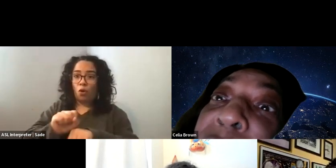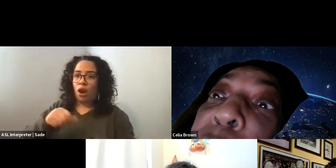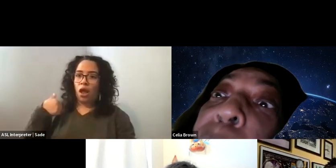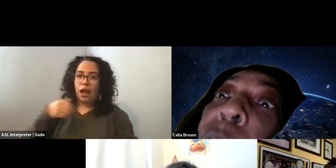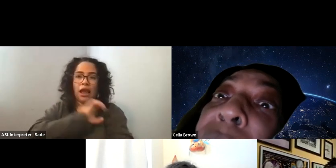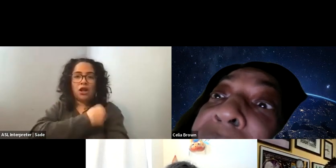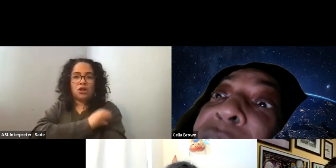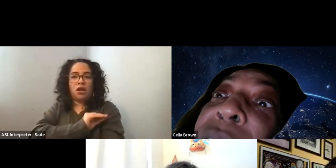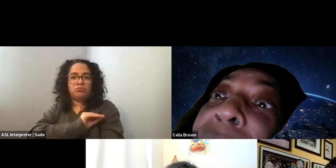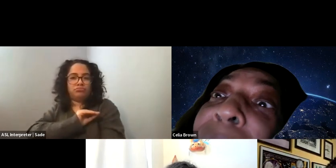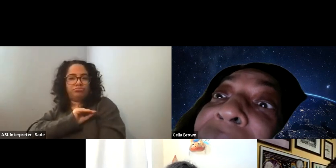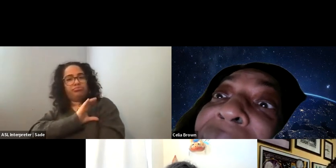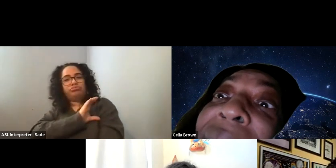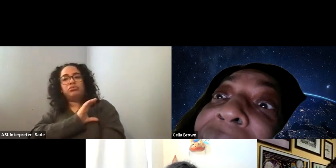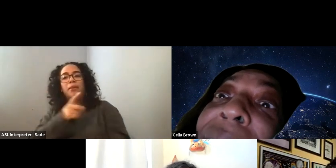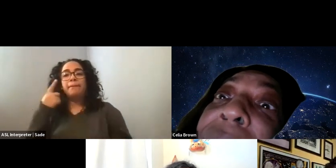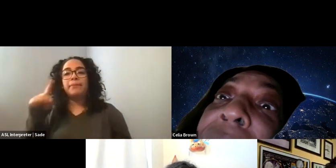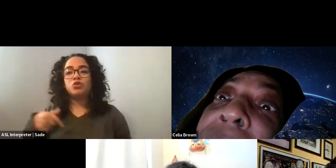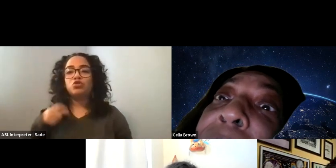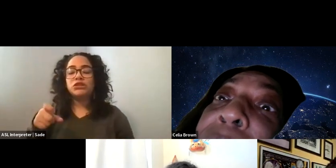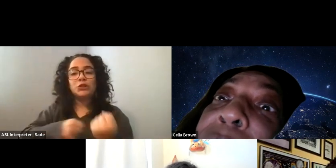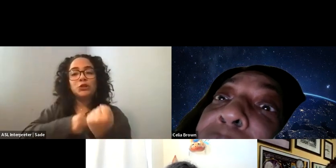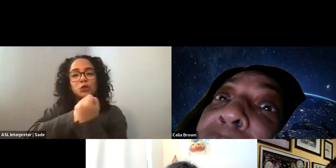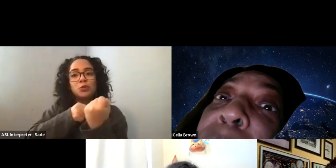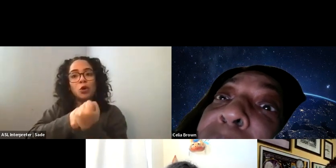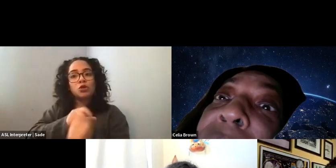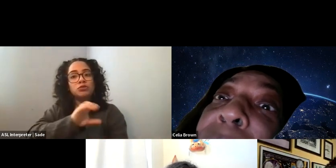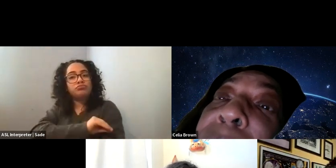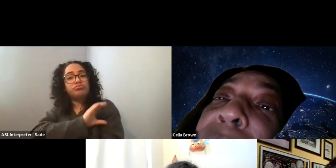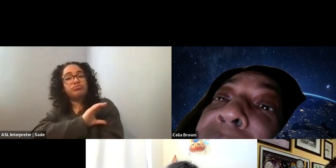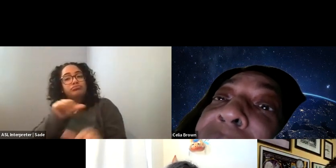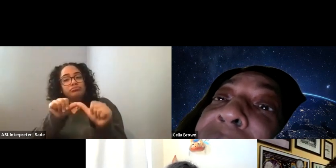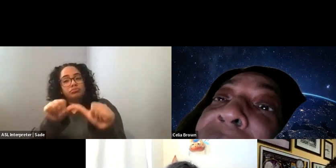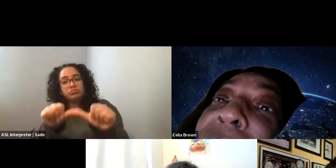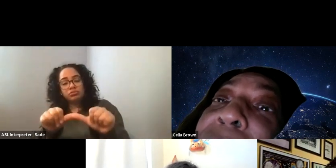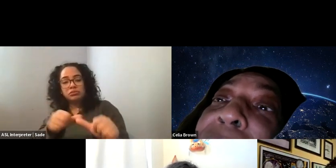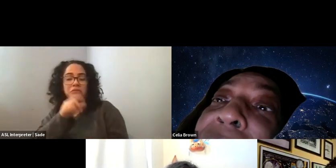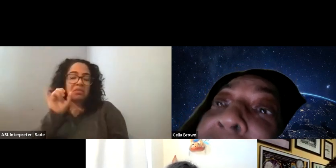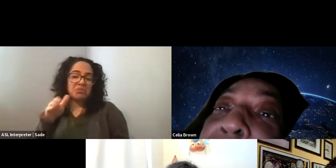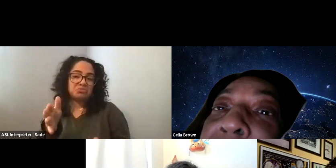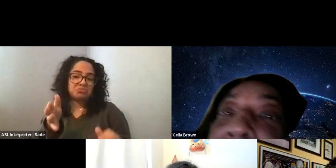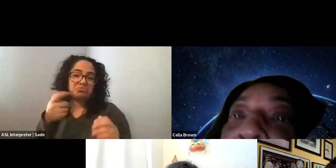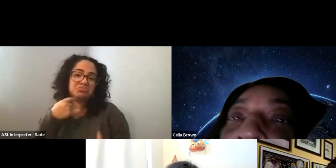need support in maintaining it. So I would leave it at that.